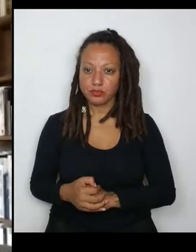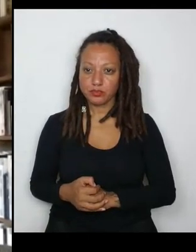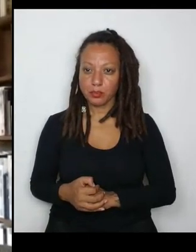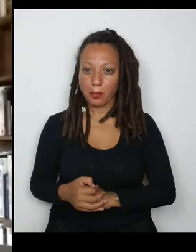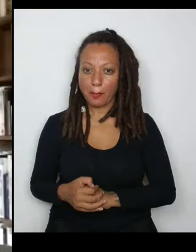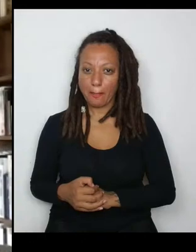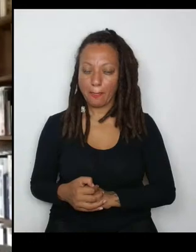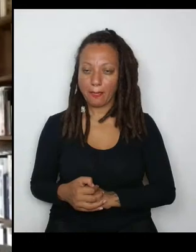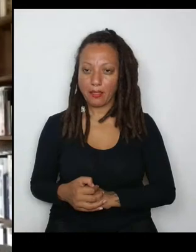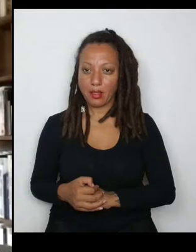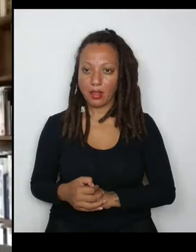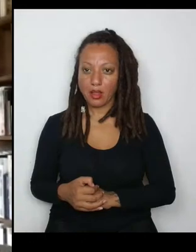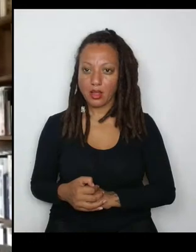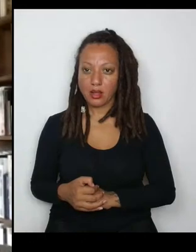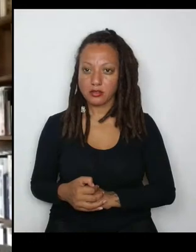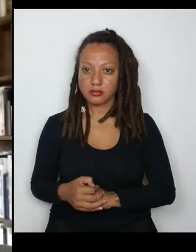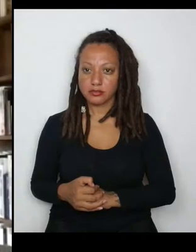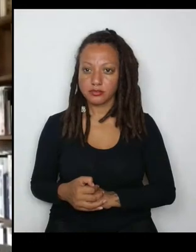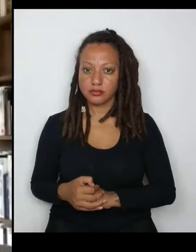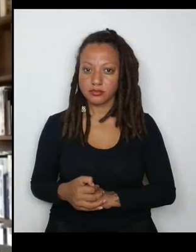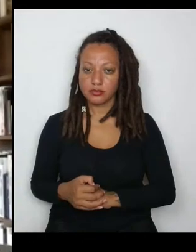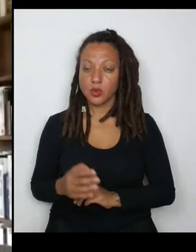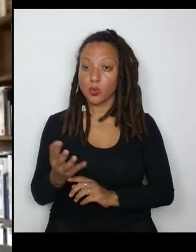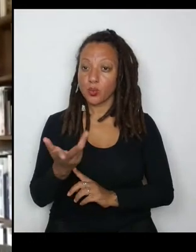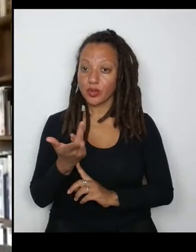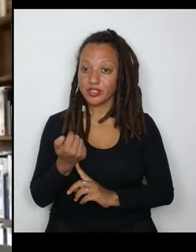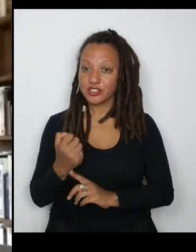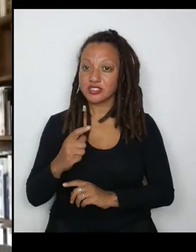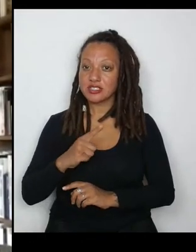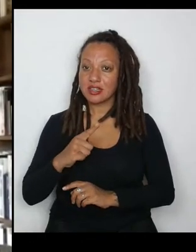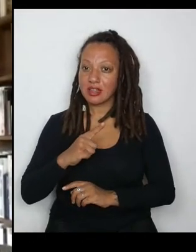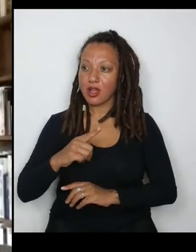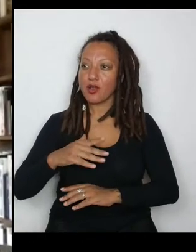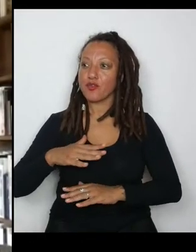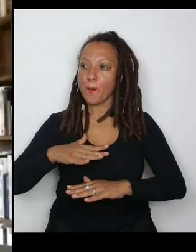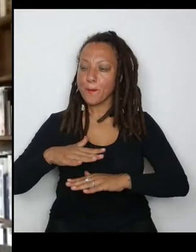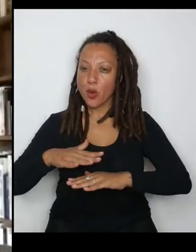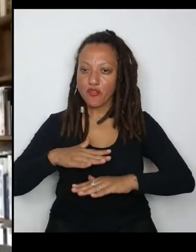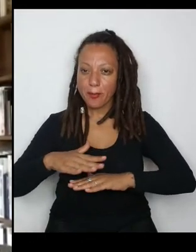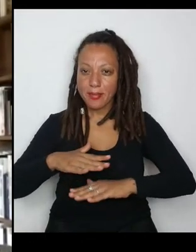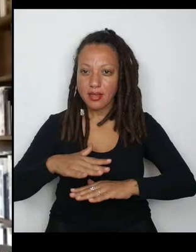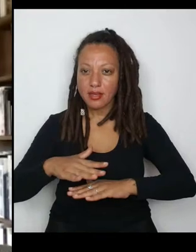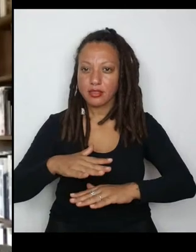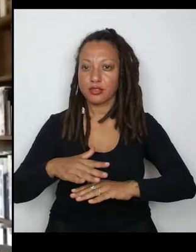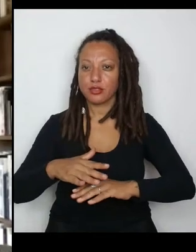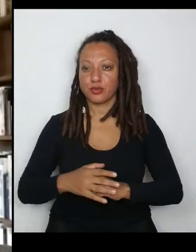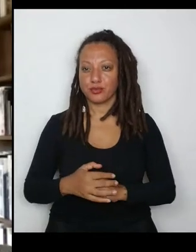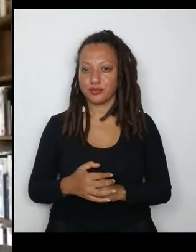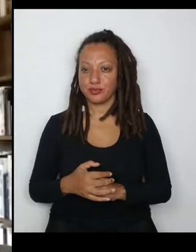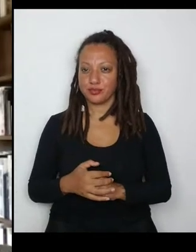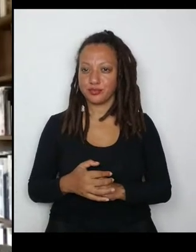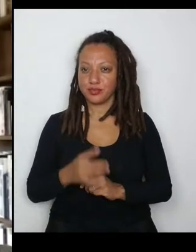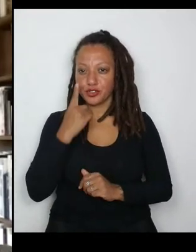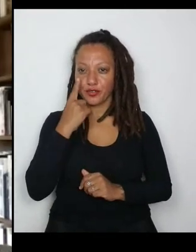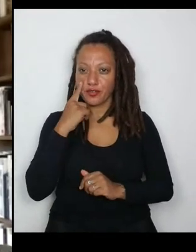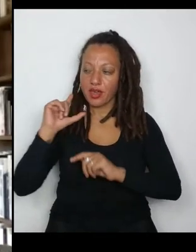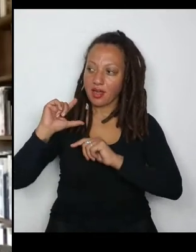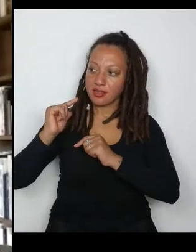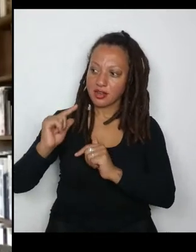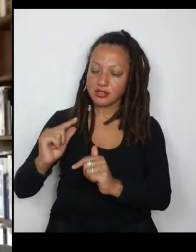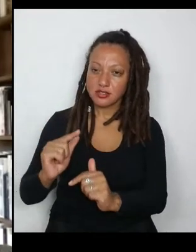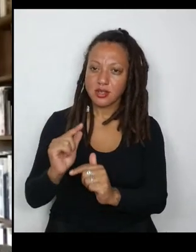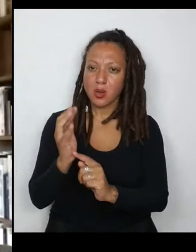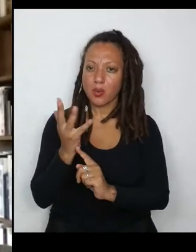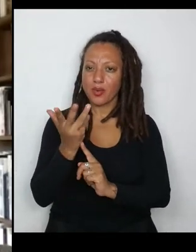great male genius artist tradition for a long time and then and then been sort of roundly